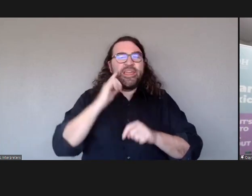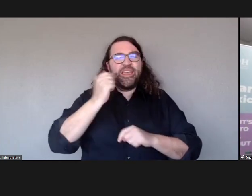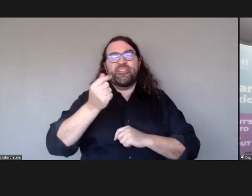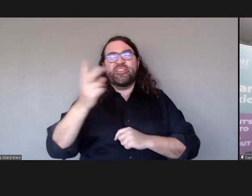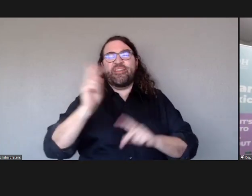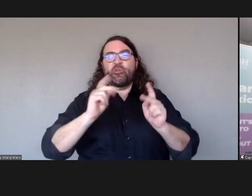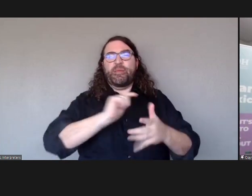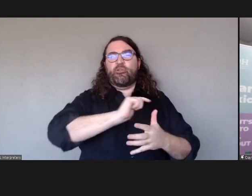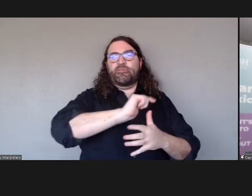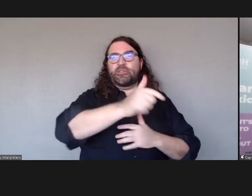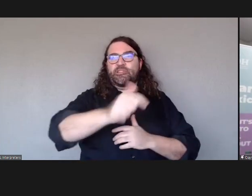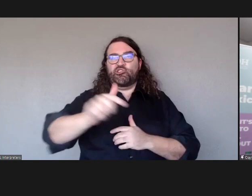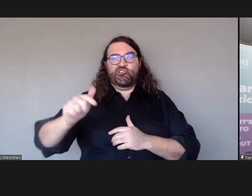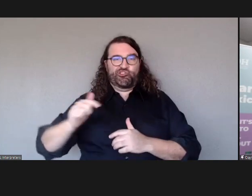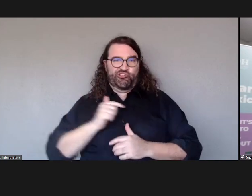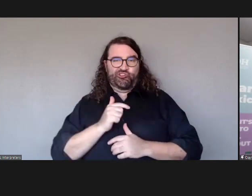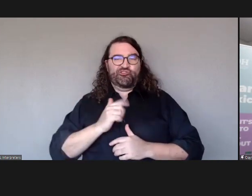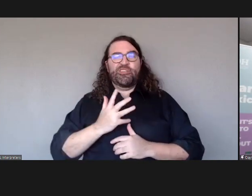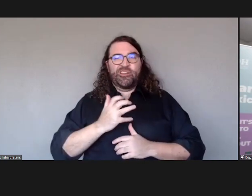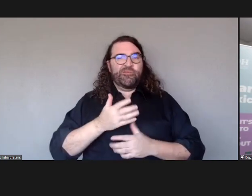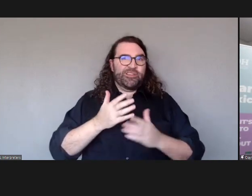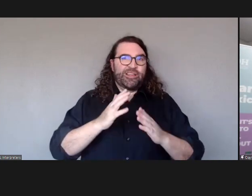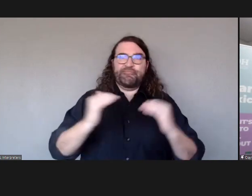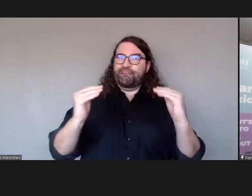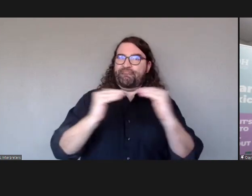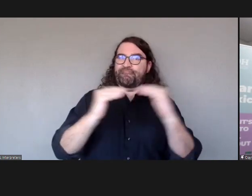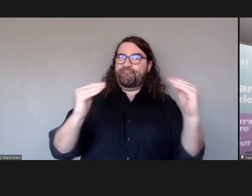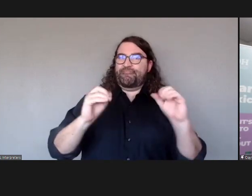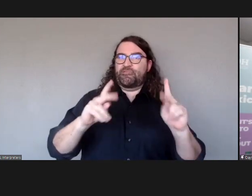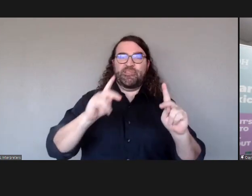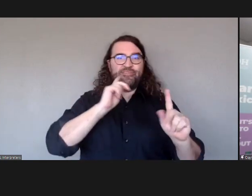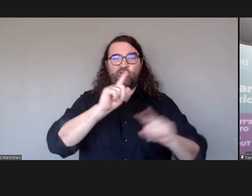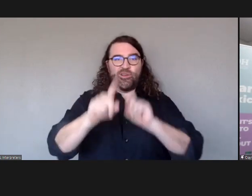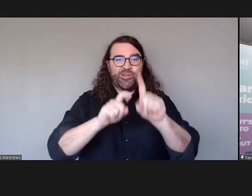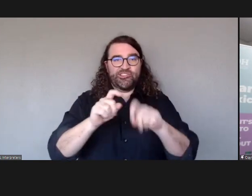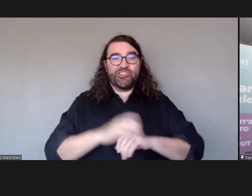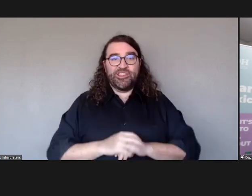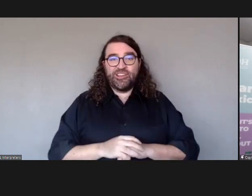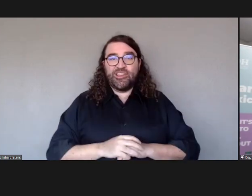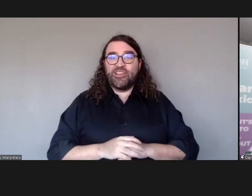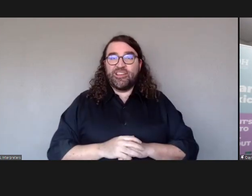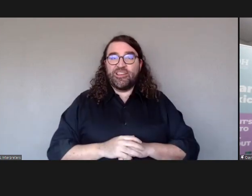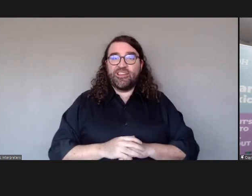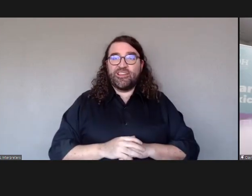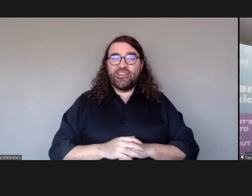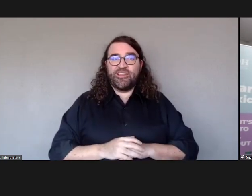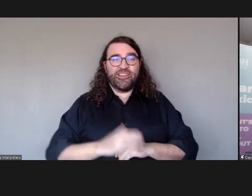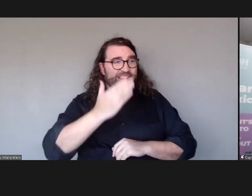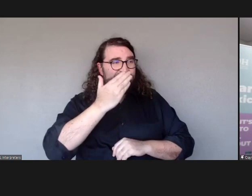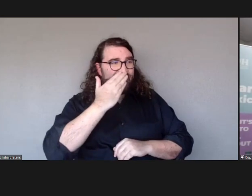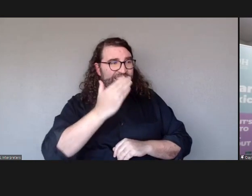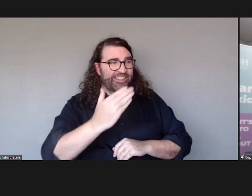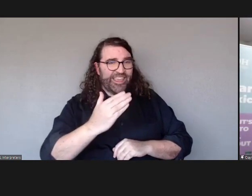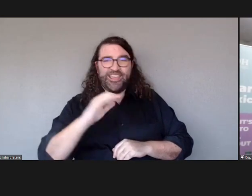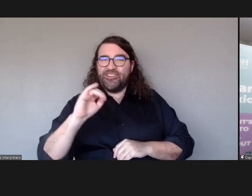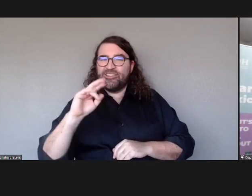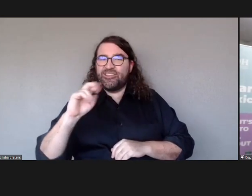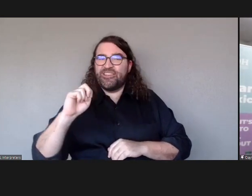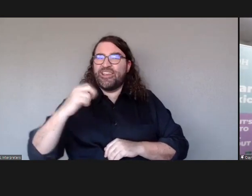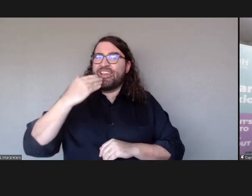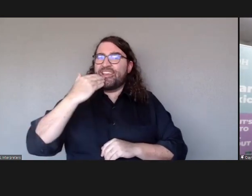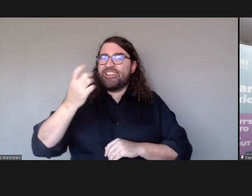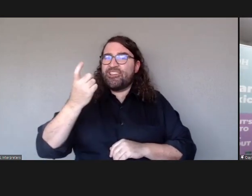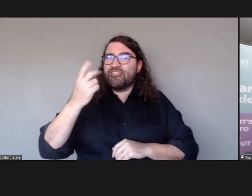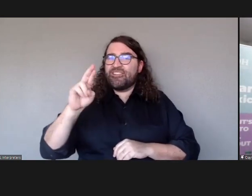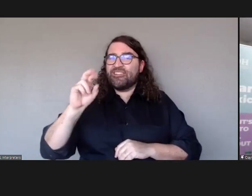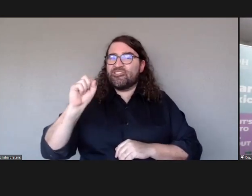raised in the chat and we'd like to give everybody an equal opportunity. Go ahead, Julia. Thank you, Jody. Thank you, Dr. Grace